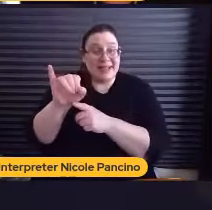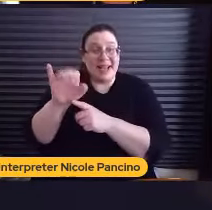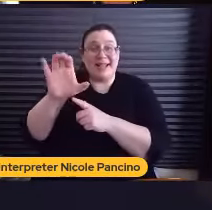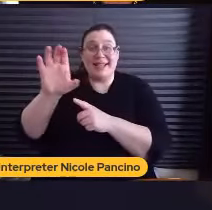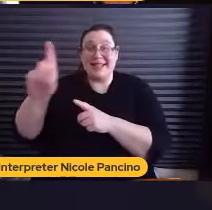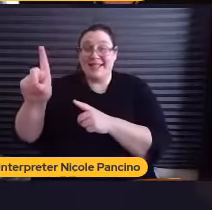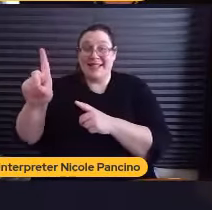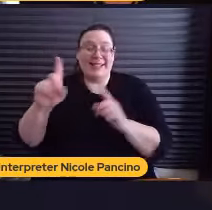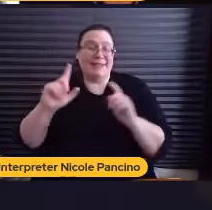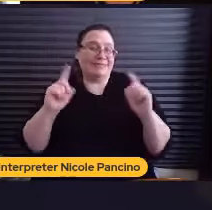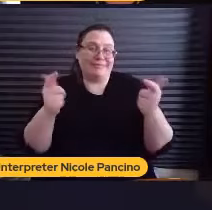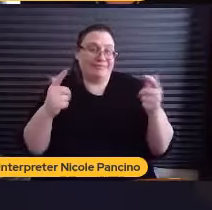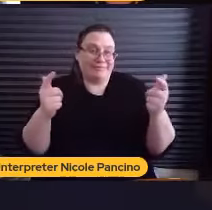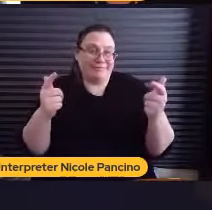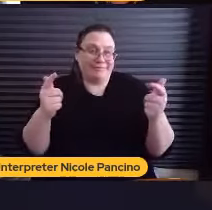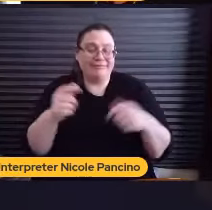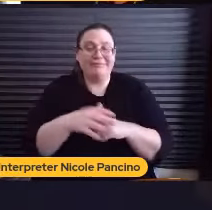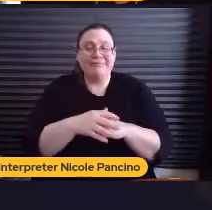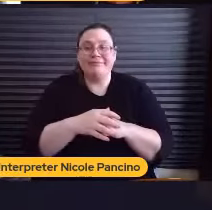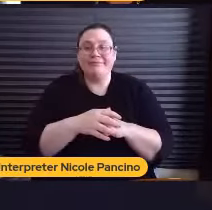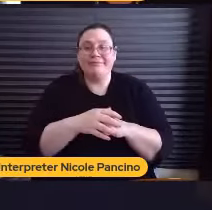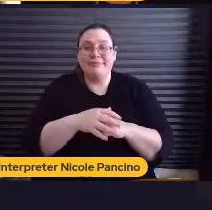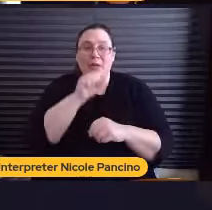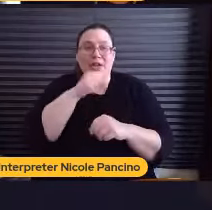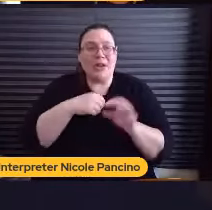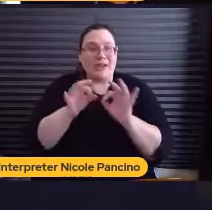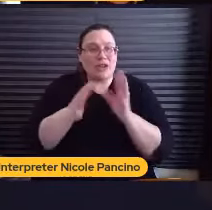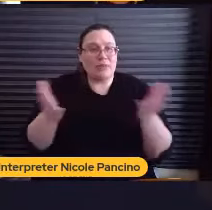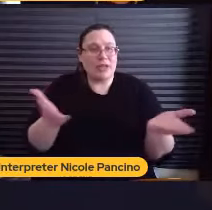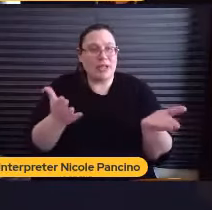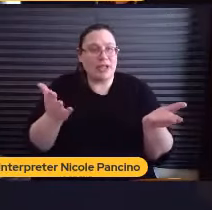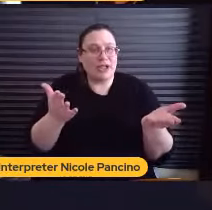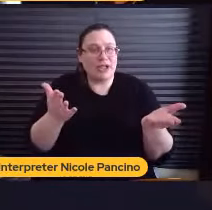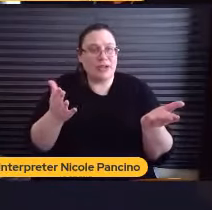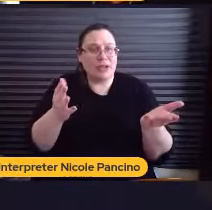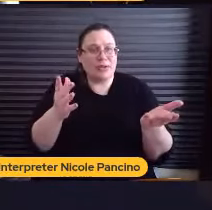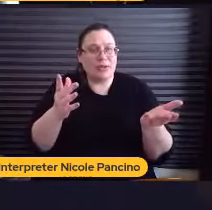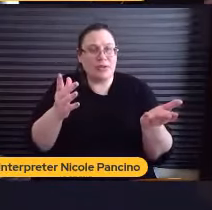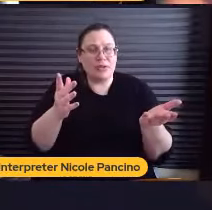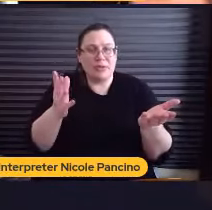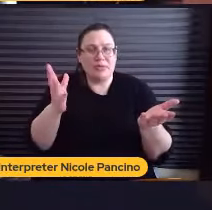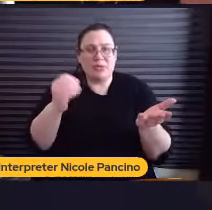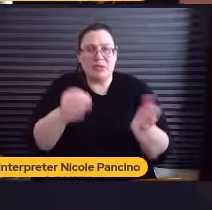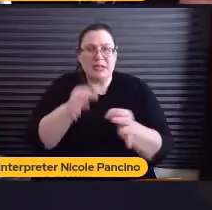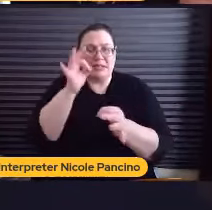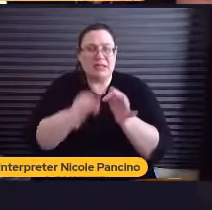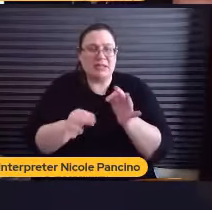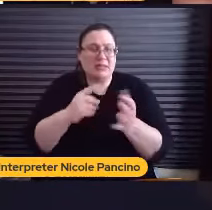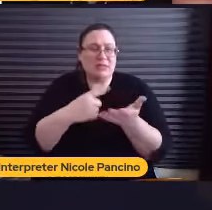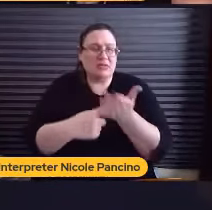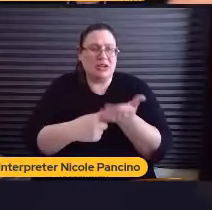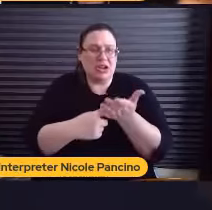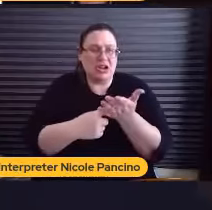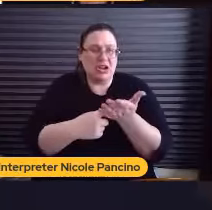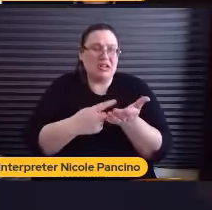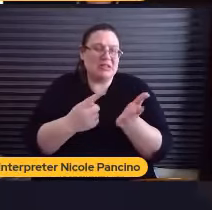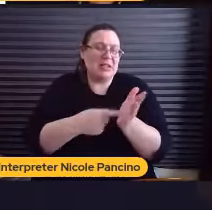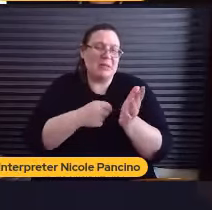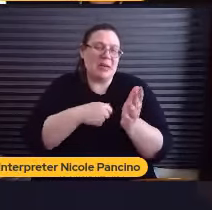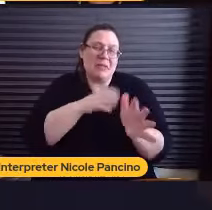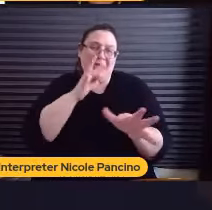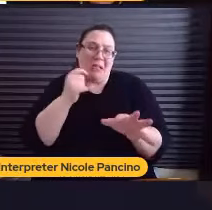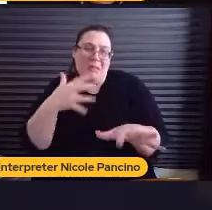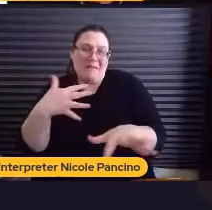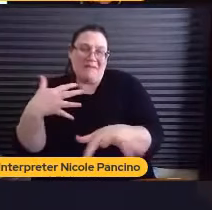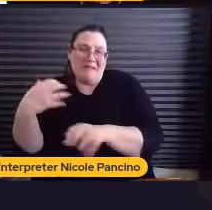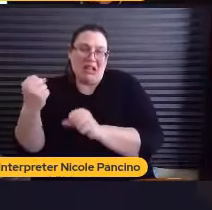work. Love to have an interpreter here. We should be a pretty straightforward talk. I sometimes get to talking a little bit rapidly,